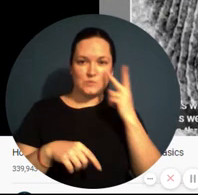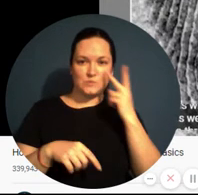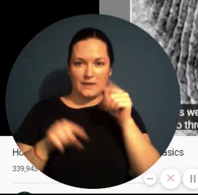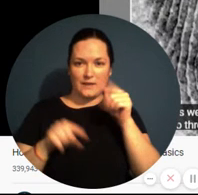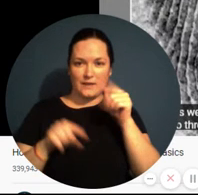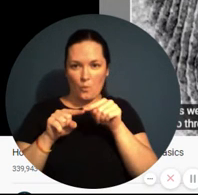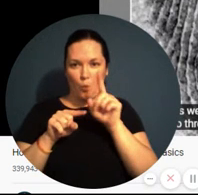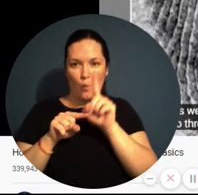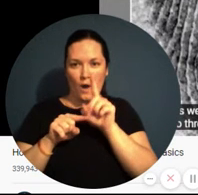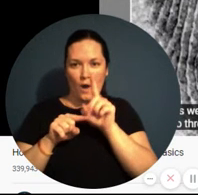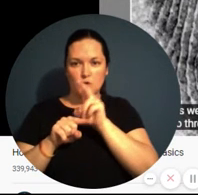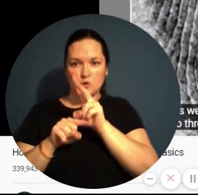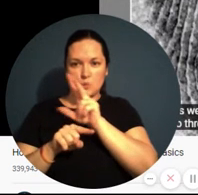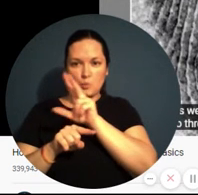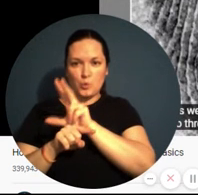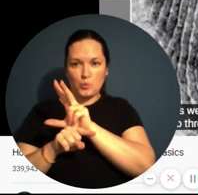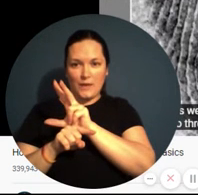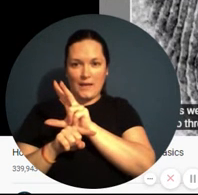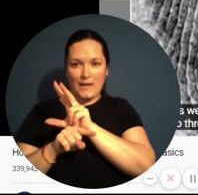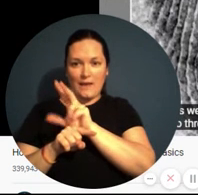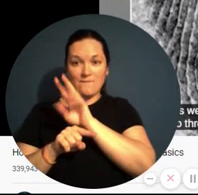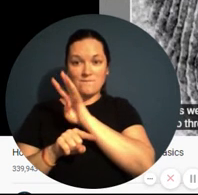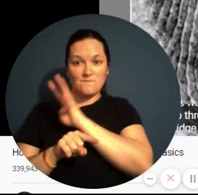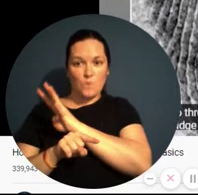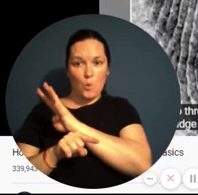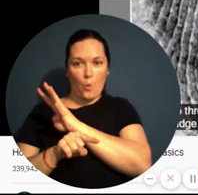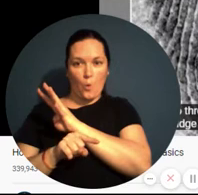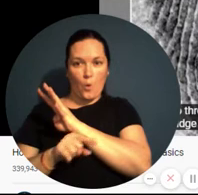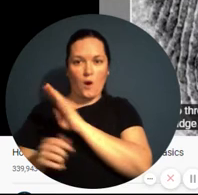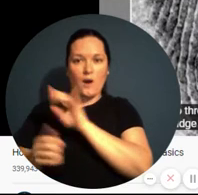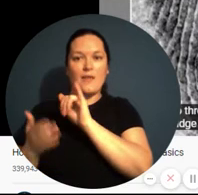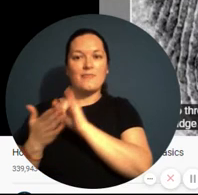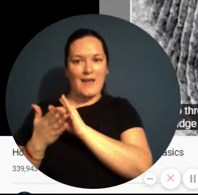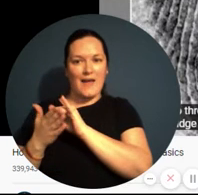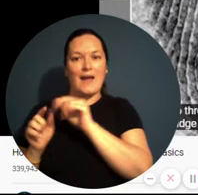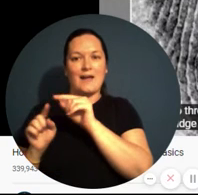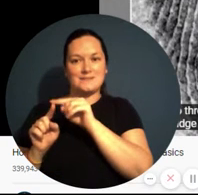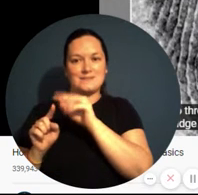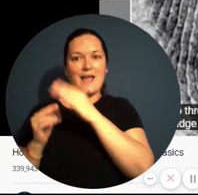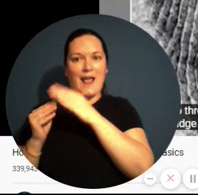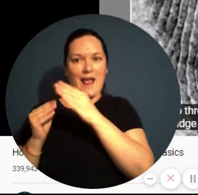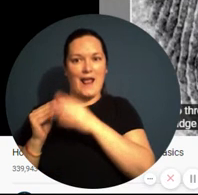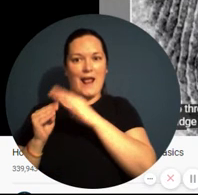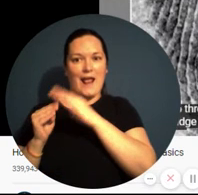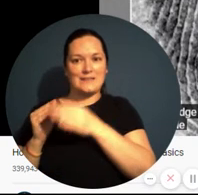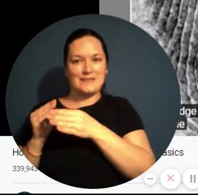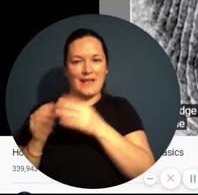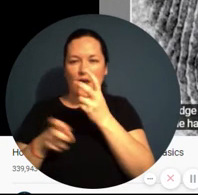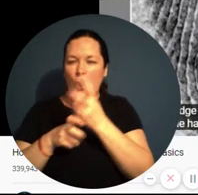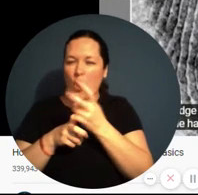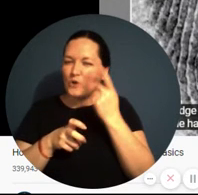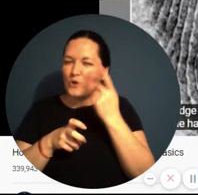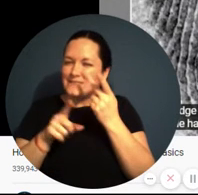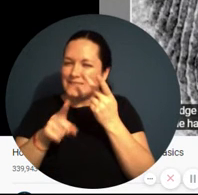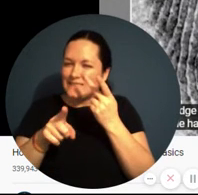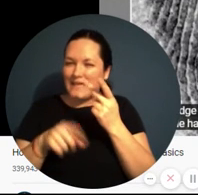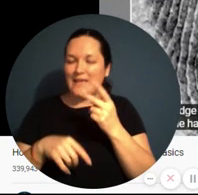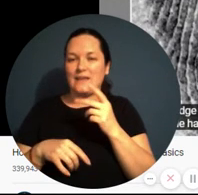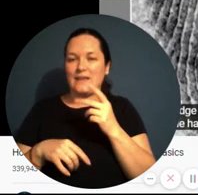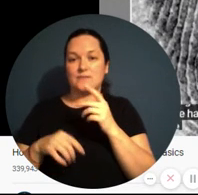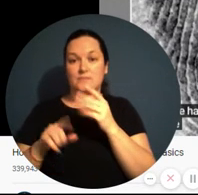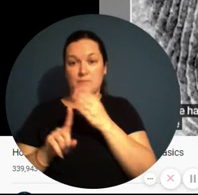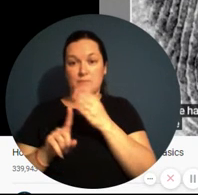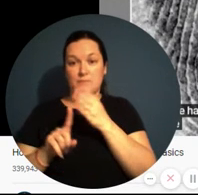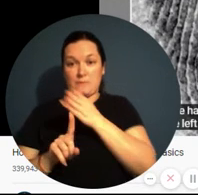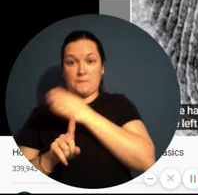2, 3 ridges, and the fourth ridge is a ridge ending that faces up. It's a little hard to see, but the next ridge to the